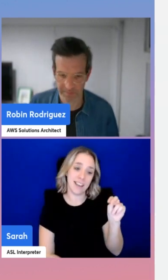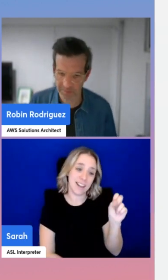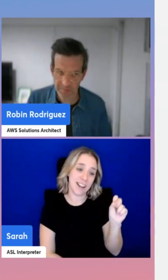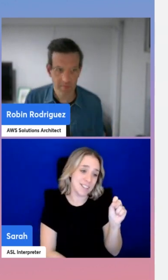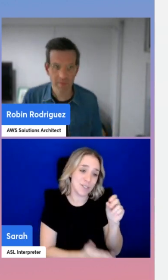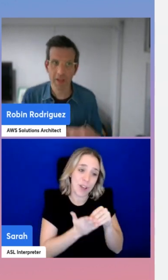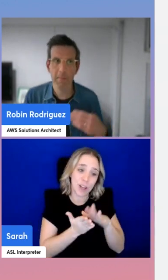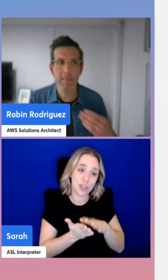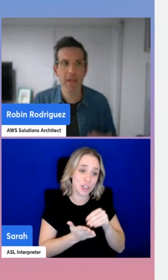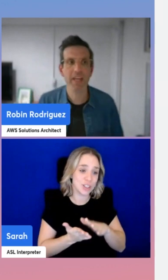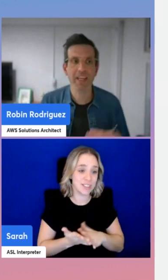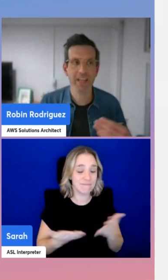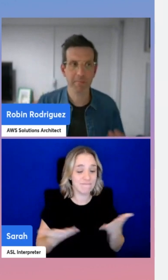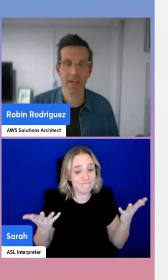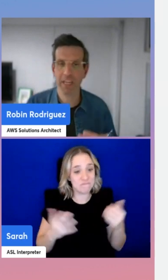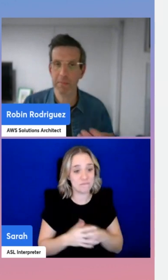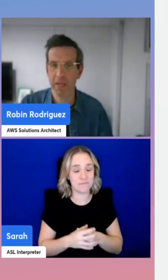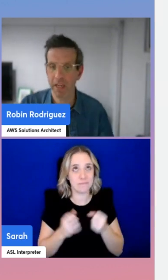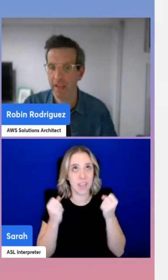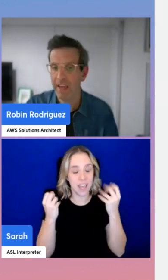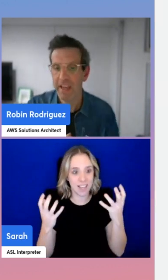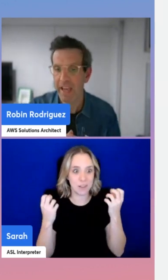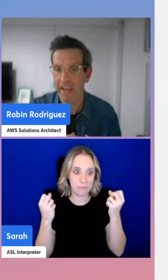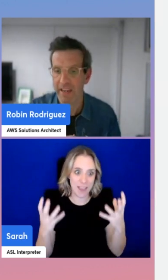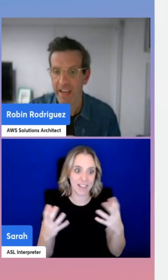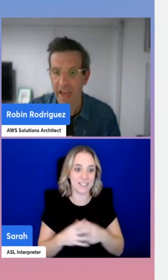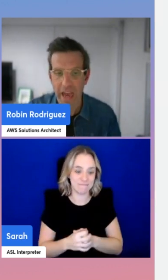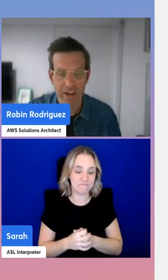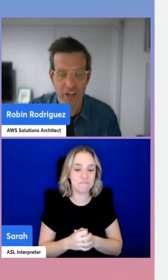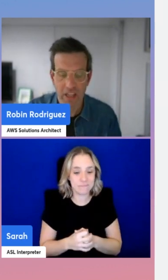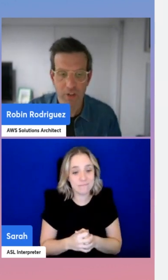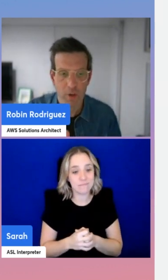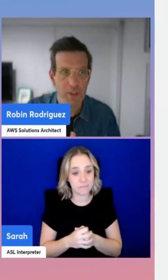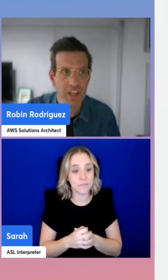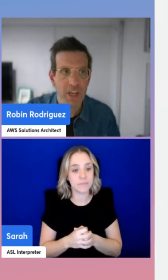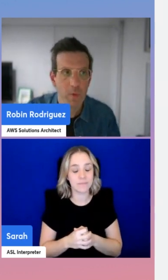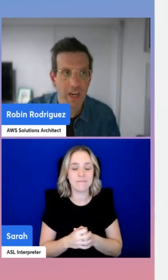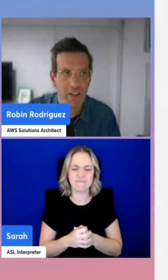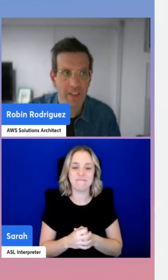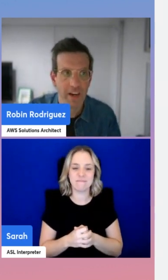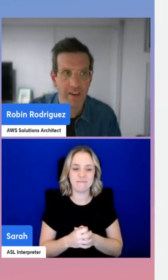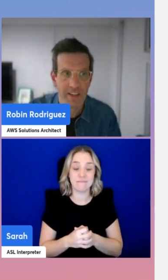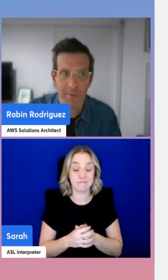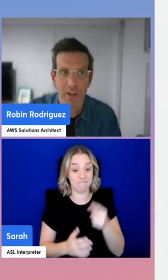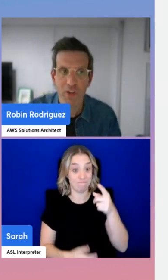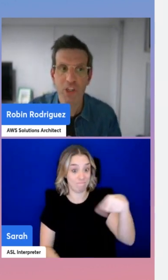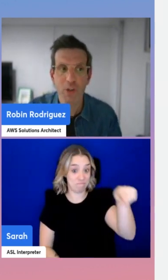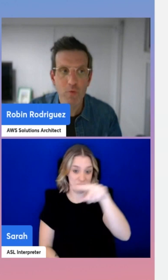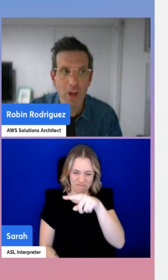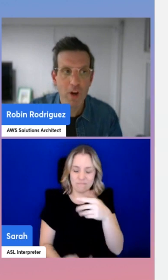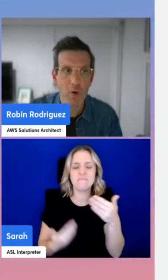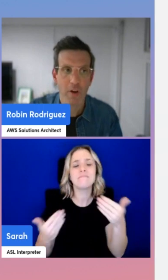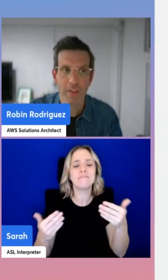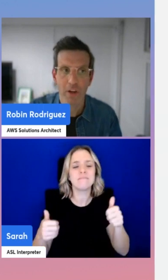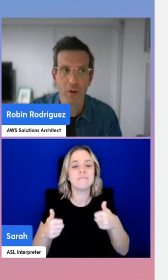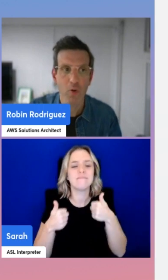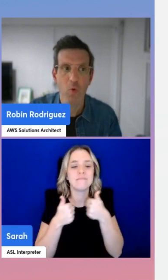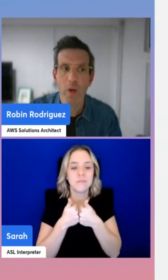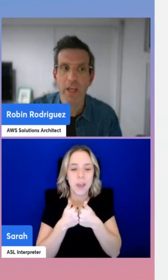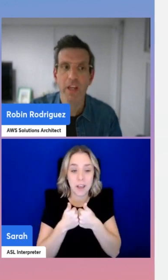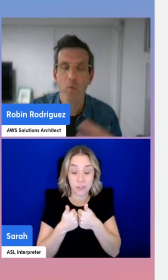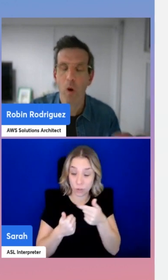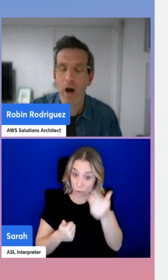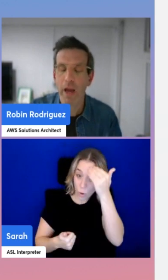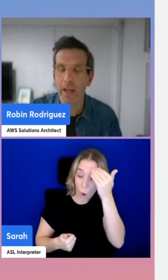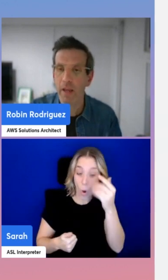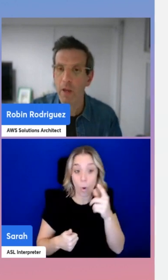records. Many, many, many. And I challenge almost anyone out there, do you know the who,